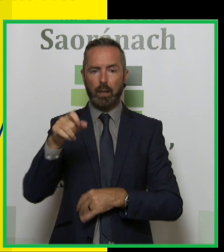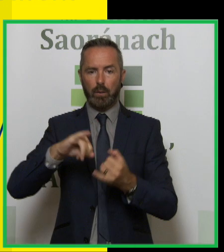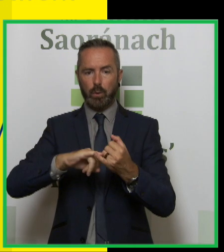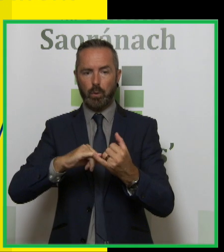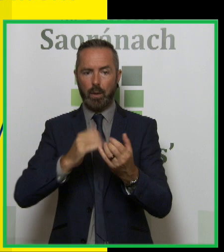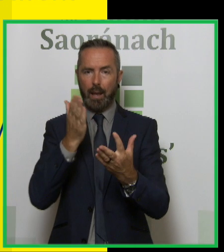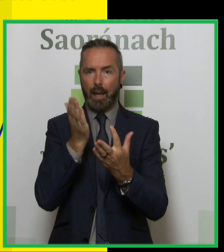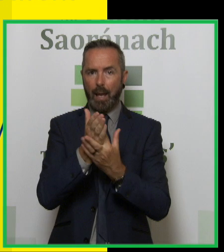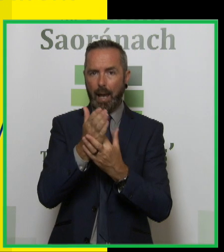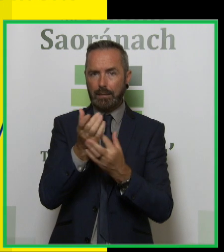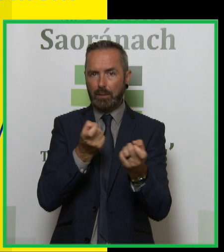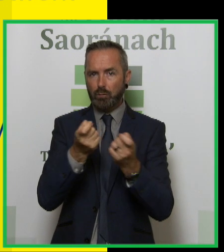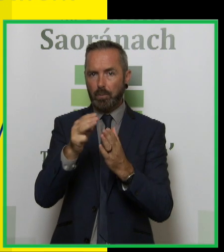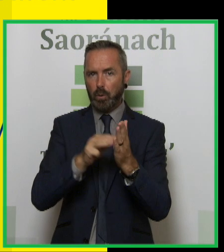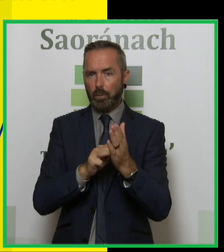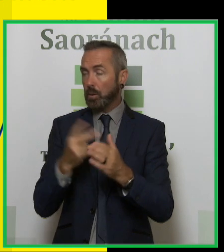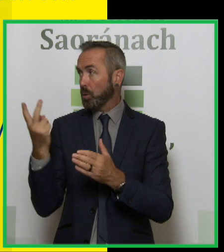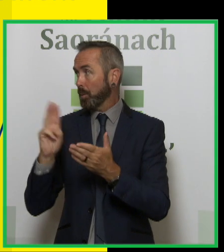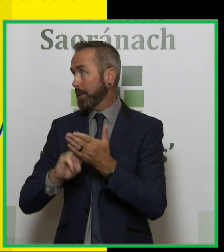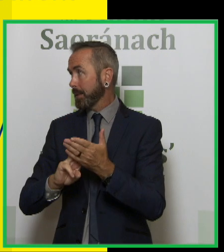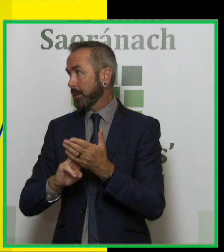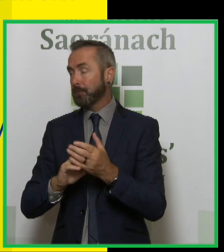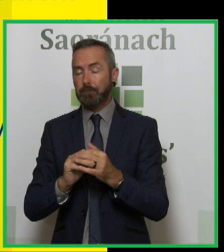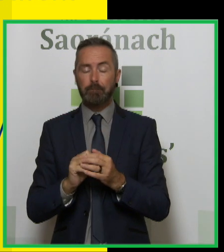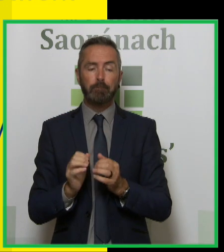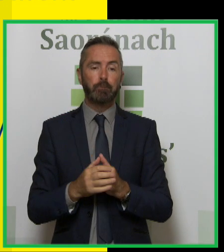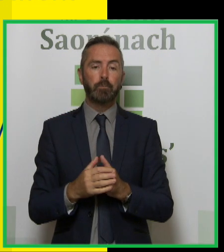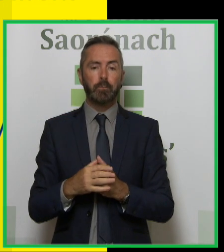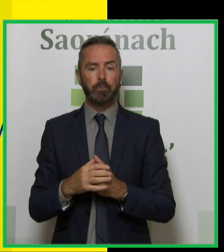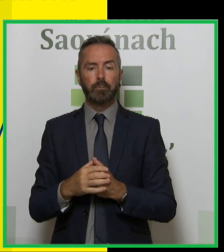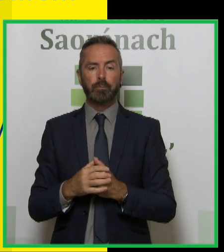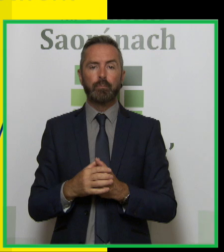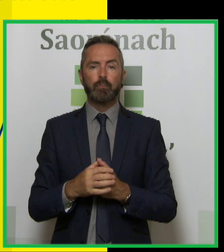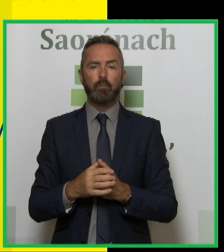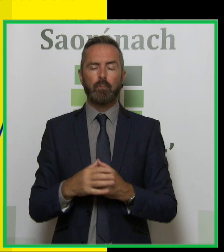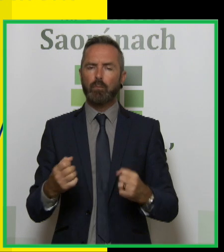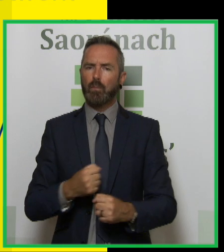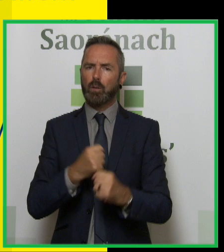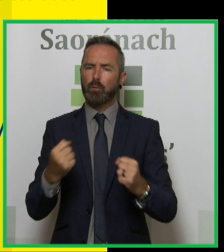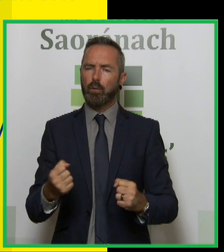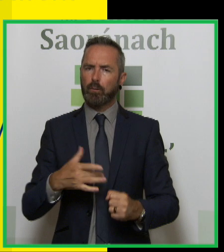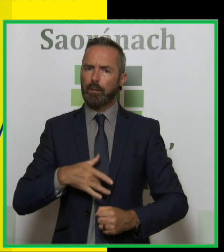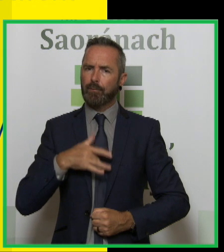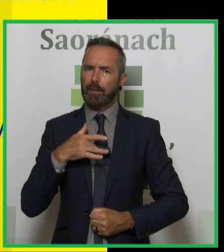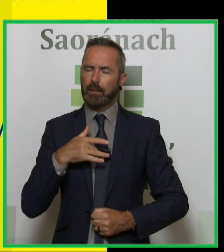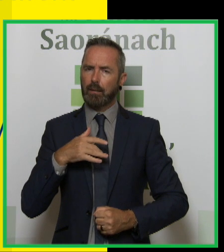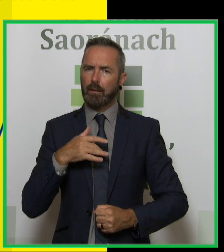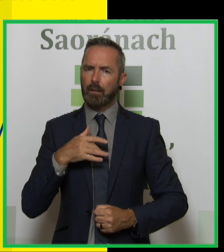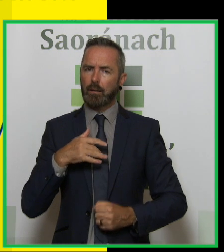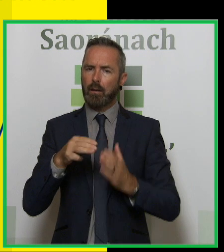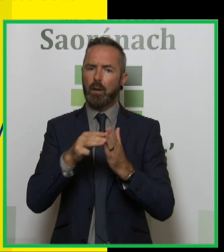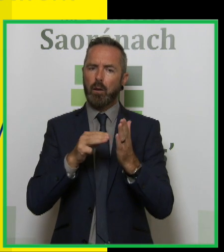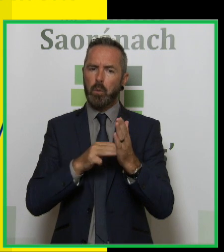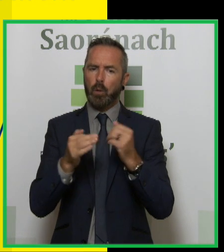treatment. Just 2 minutes, Sean. Thank you. We feel very strongly that the program